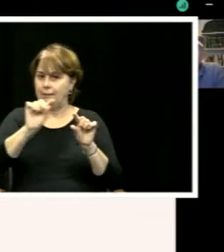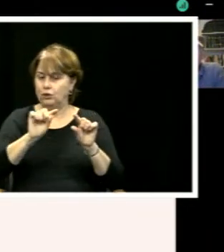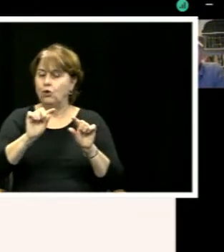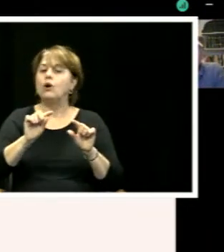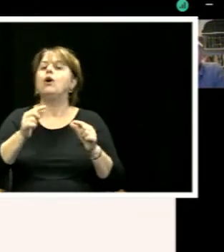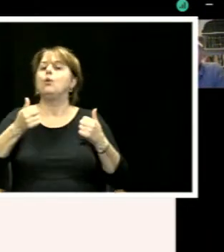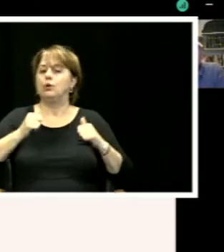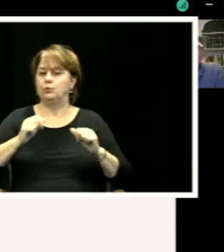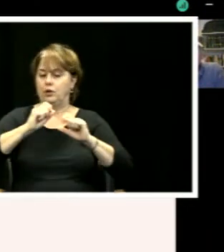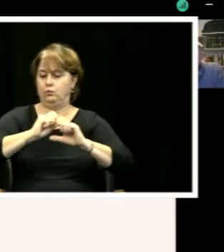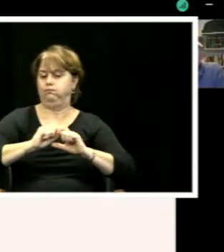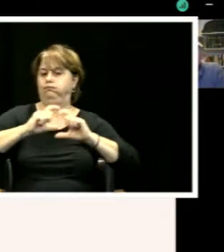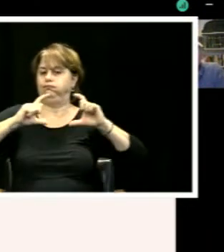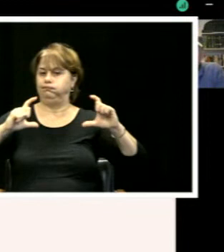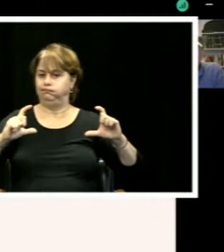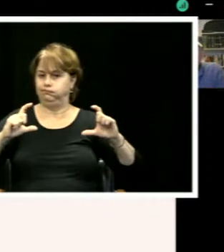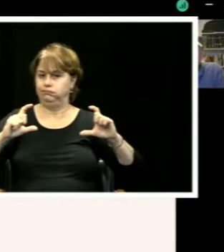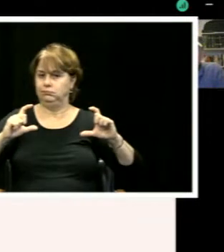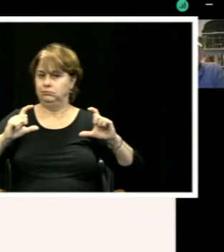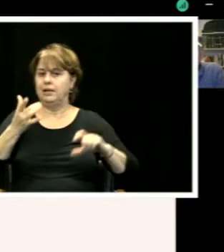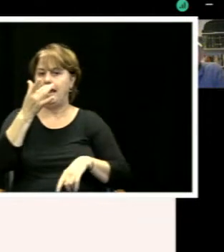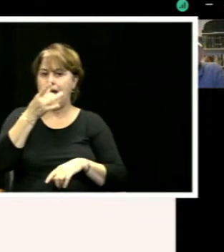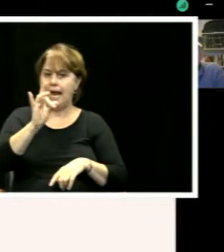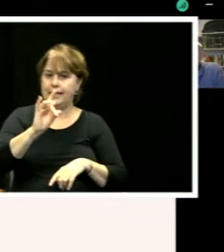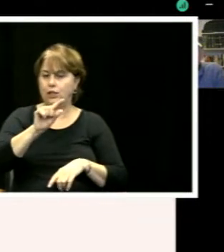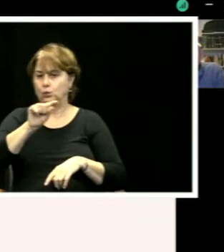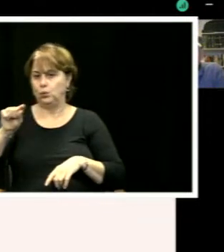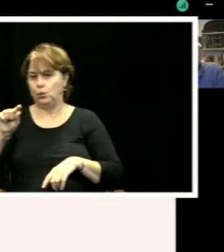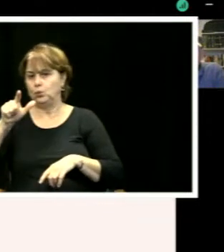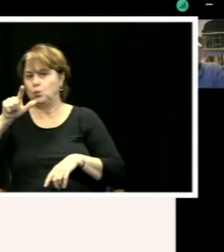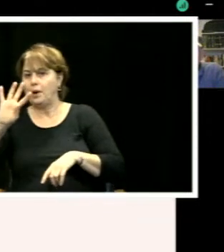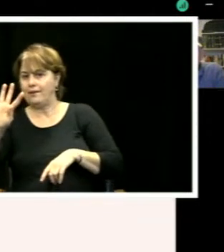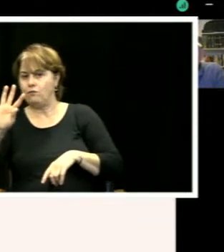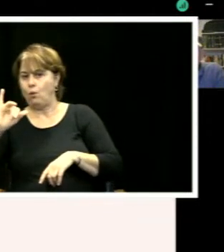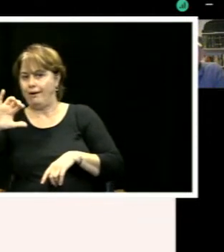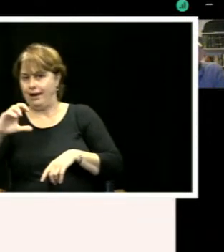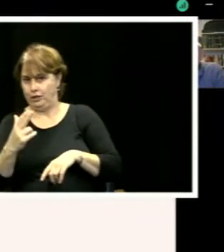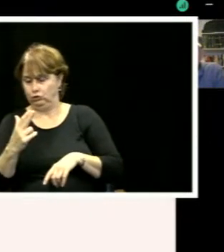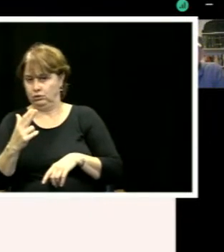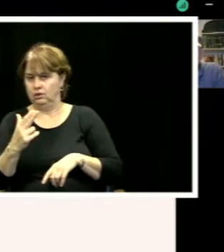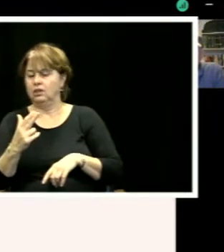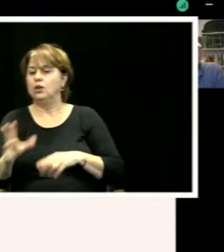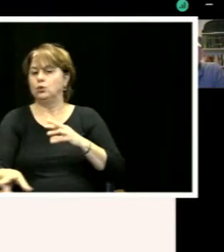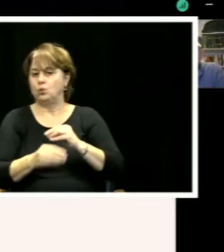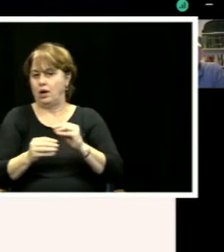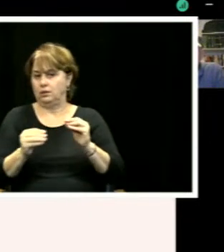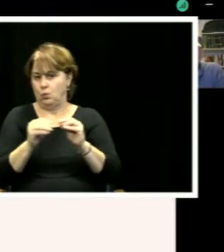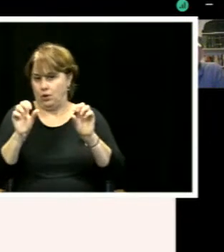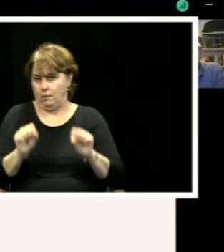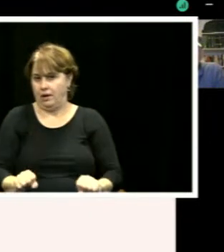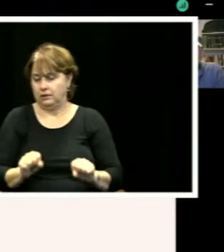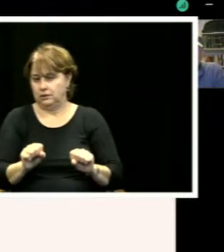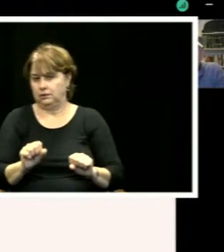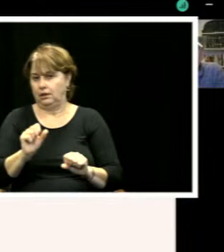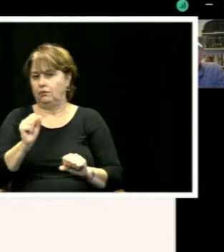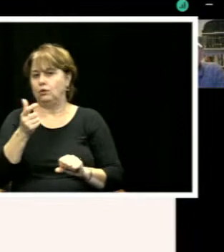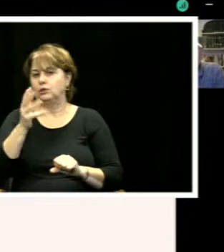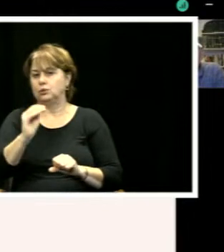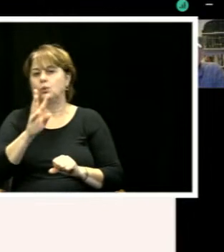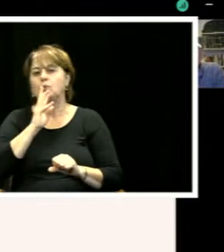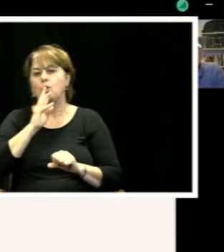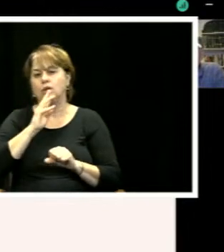say an 18-inch or a 24-inch diameter, which will be able to convey this additional capacity of stormwater in the street to reduce the